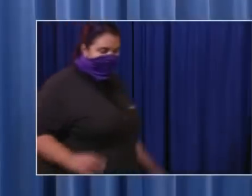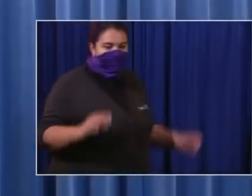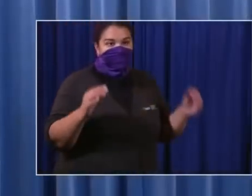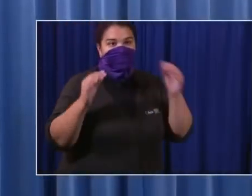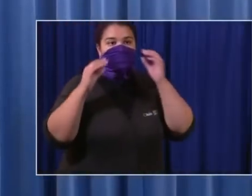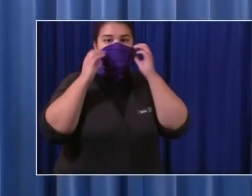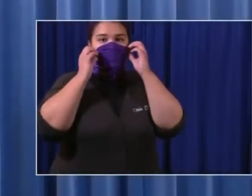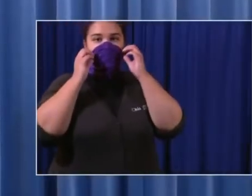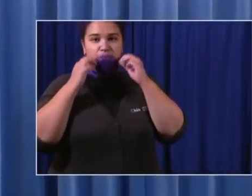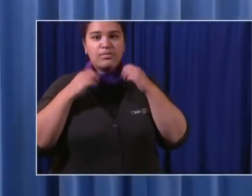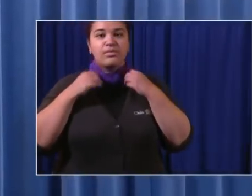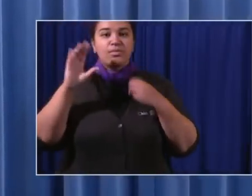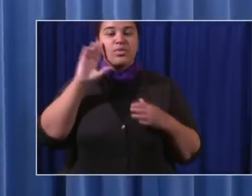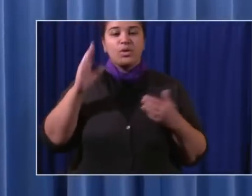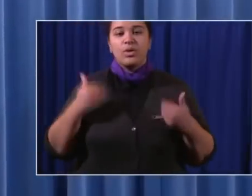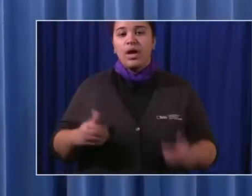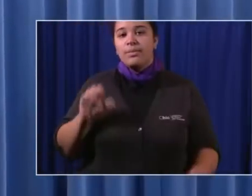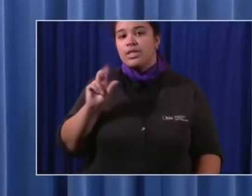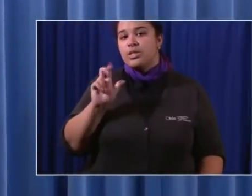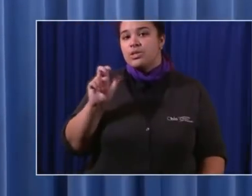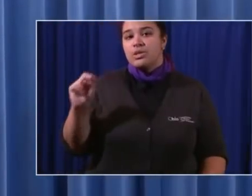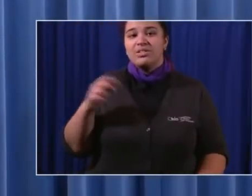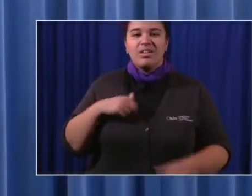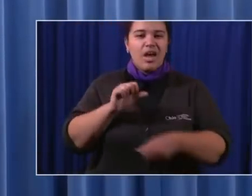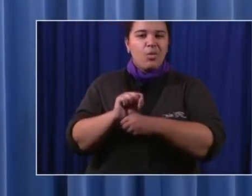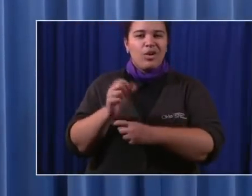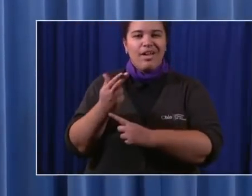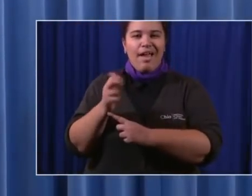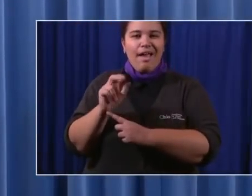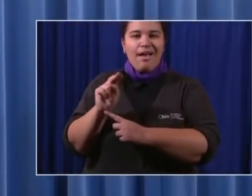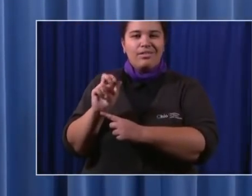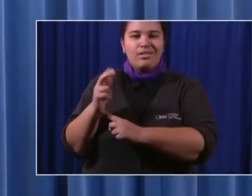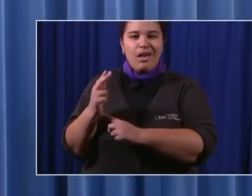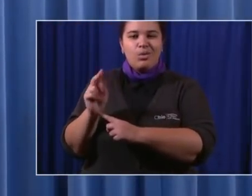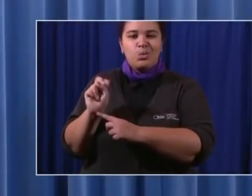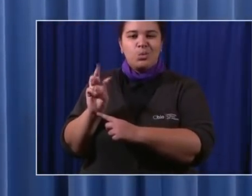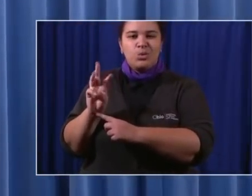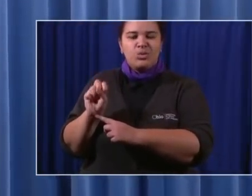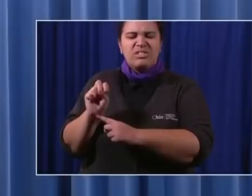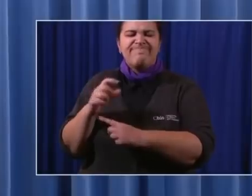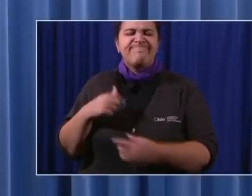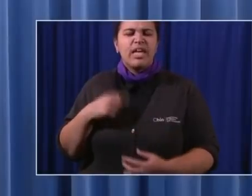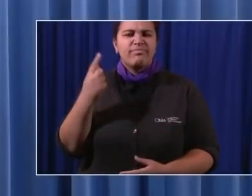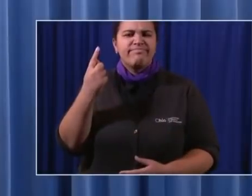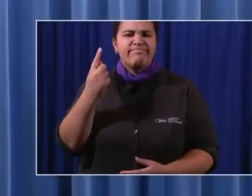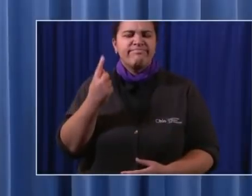Hello, my name is Susan Kratzer with Hannah News Service, and I was just wondering,